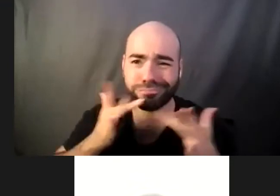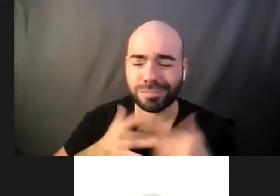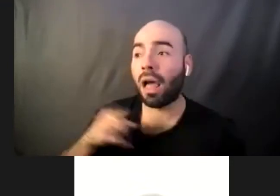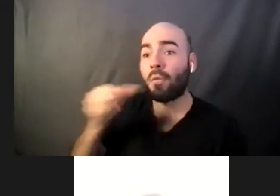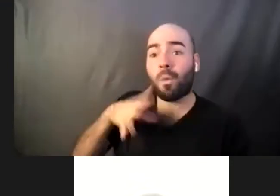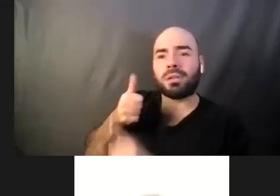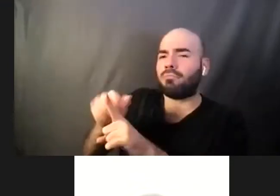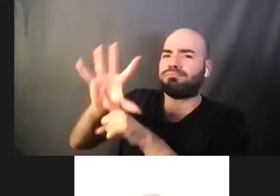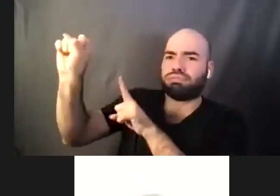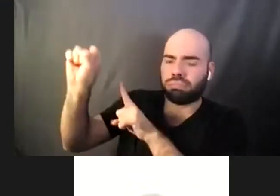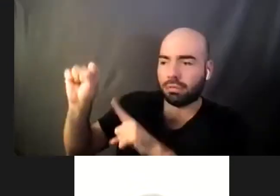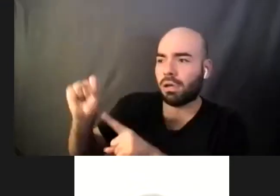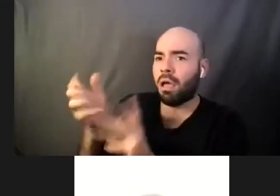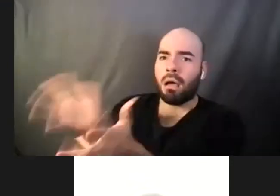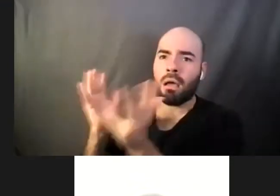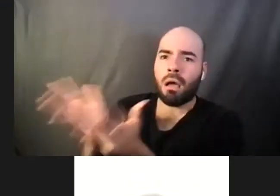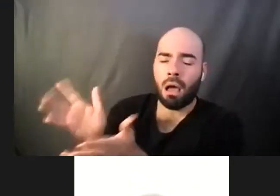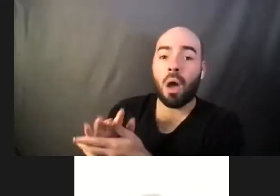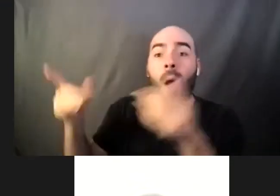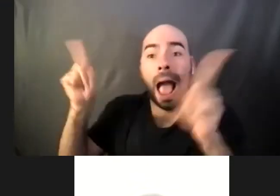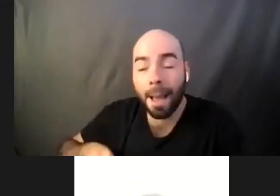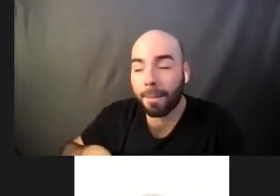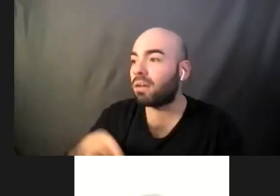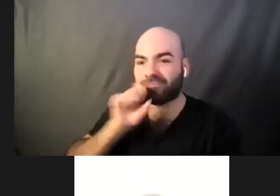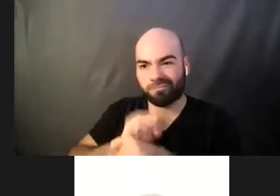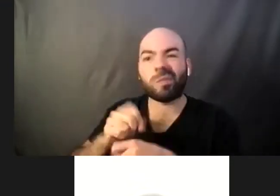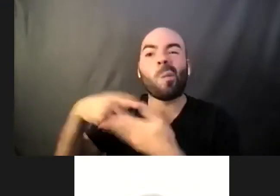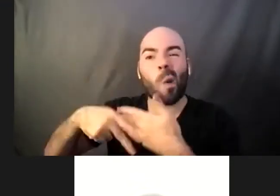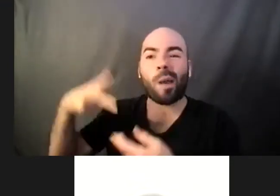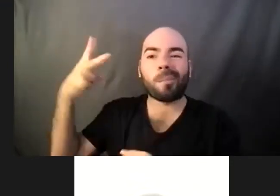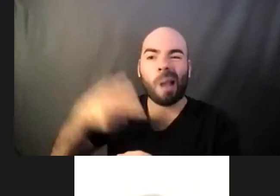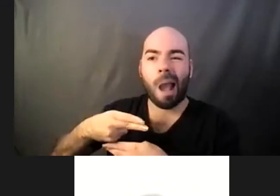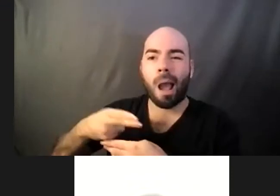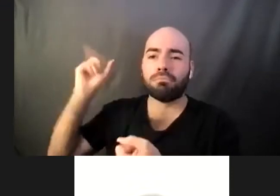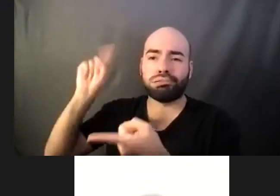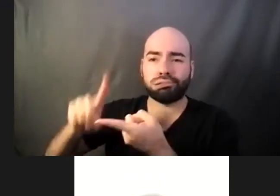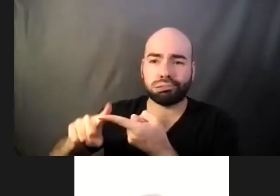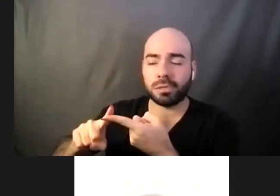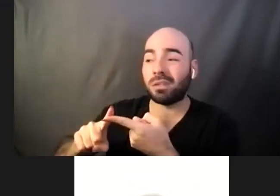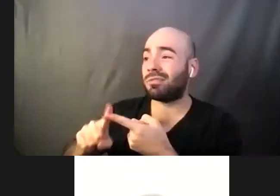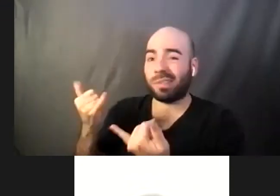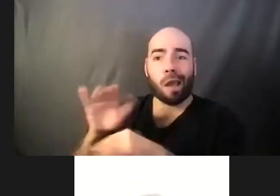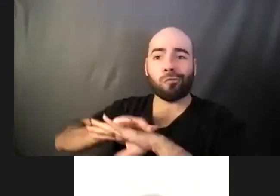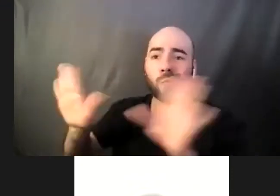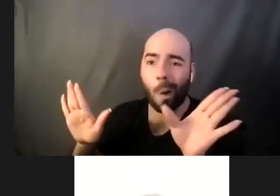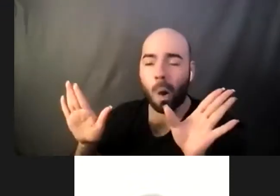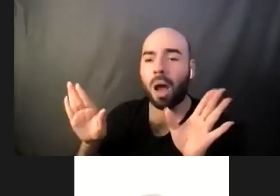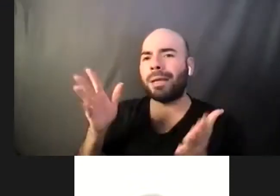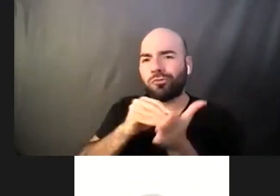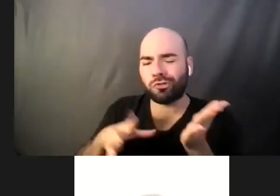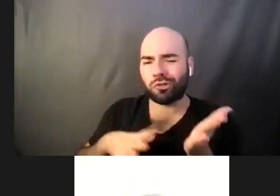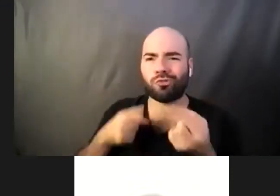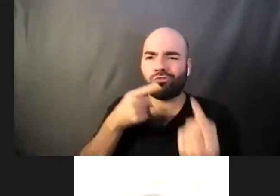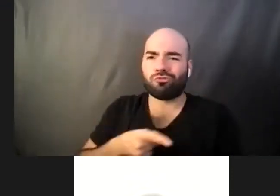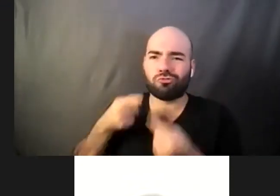realized from one day to the next, they cut the program. So a lot of the kids were really hurt that they didn't have that resource, especially in the area